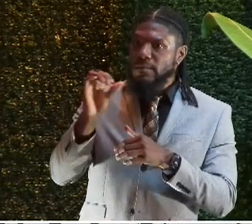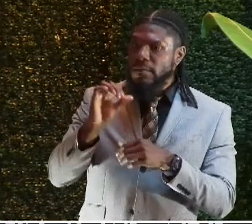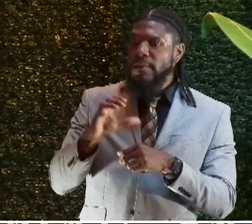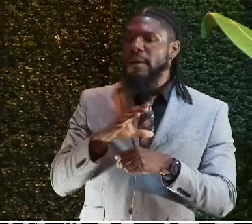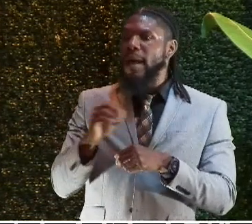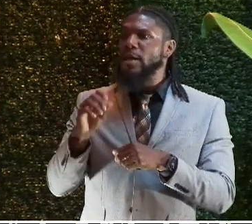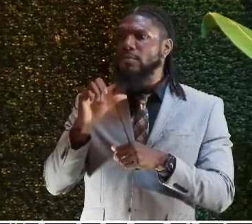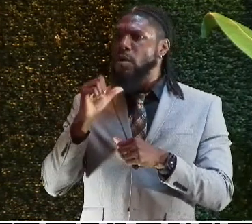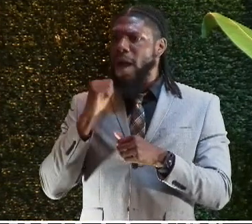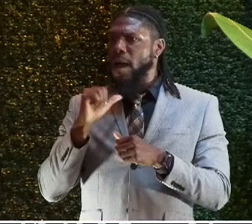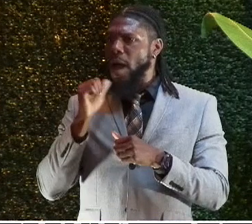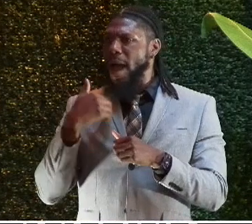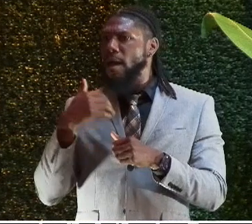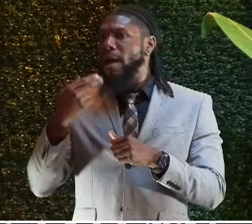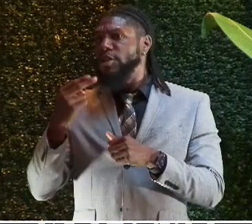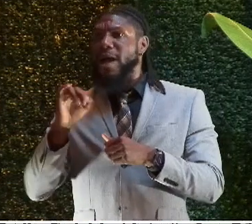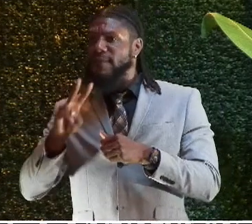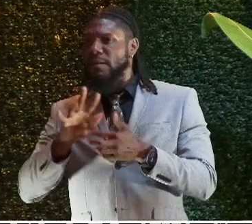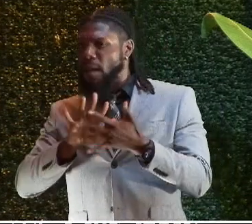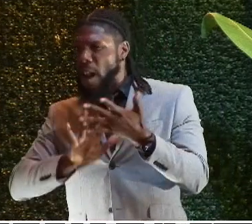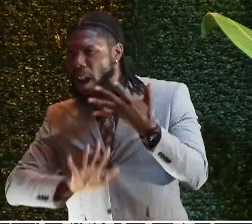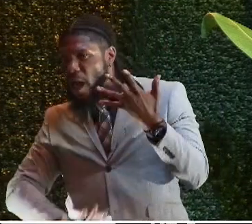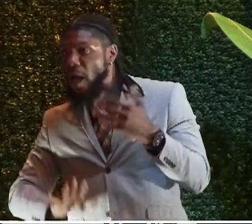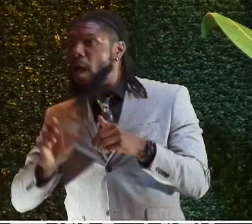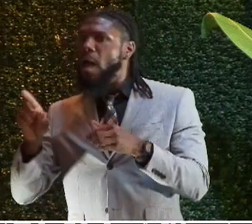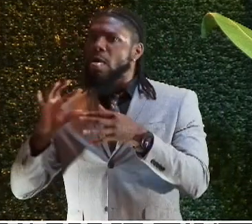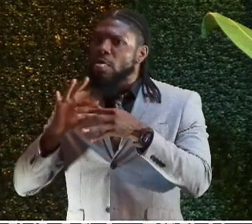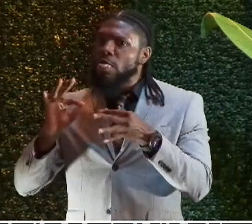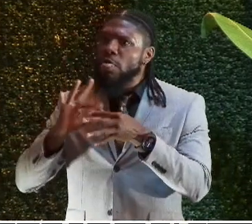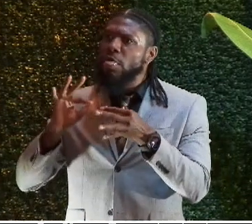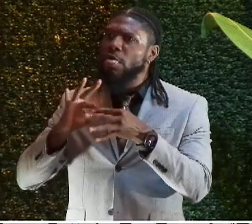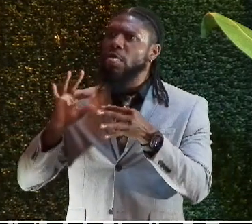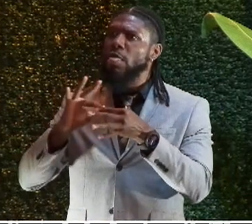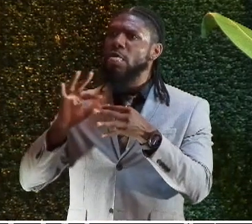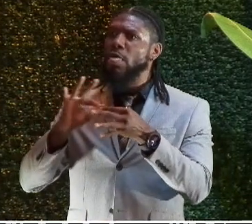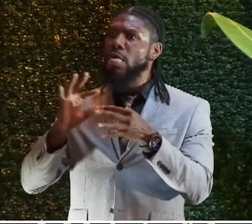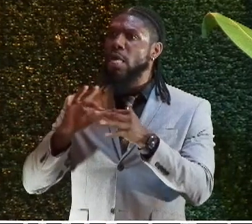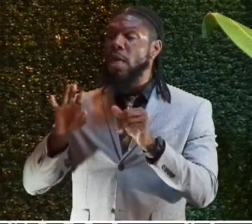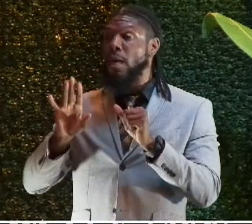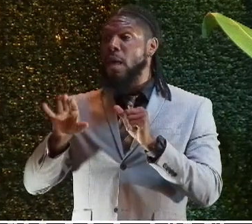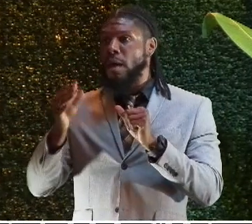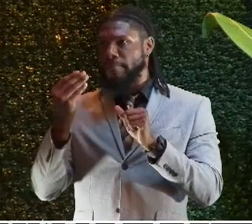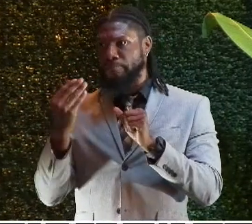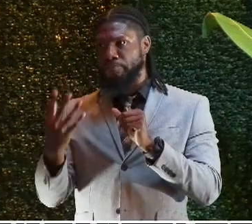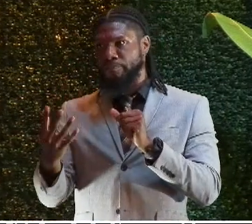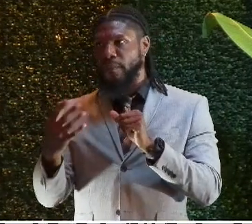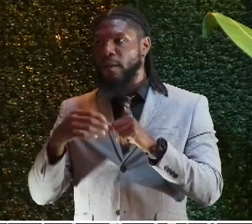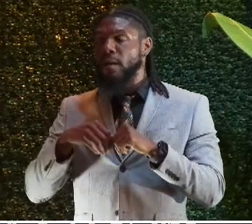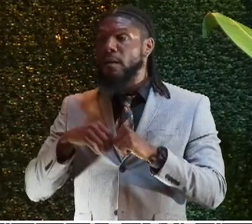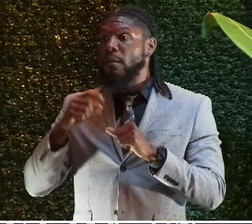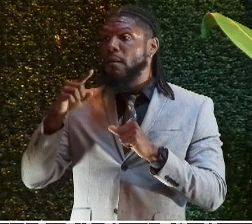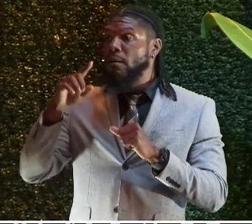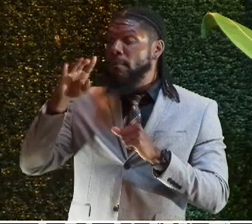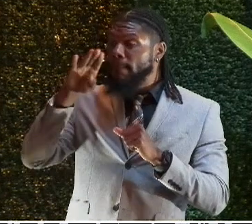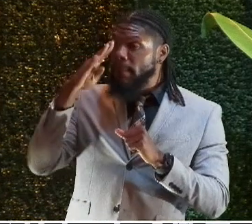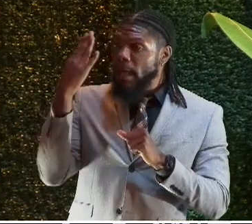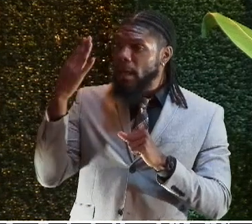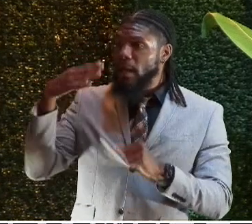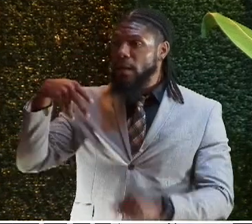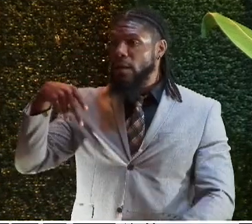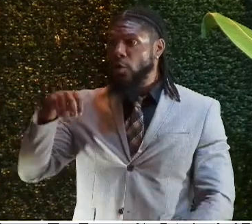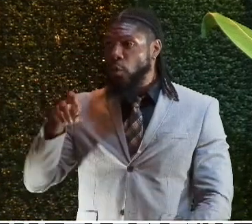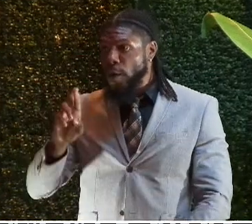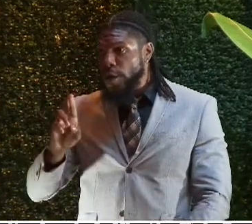HIV, all this whole thing that he's saying, right? Now, mind you, black, queer,